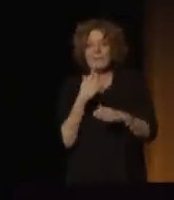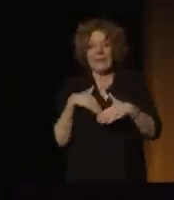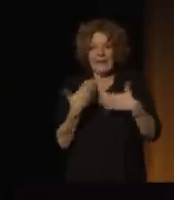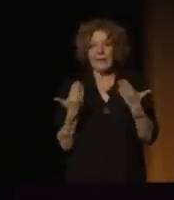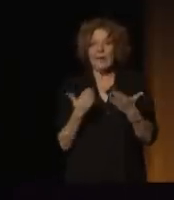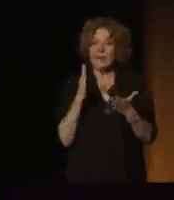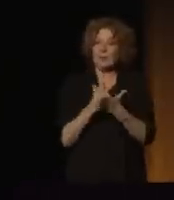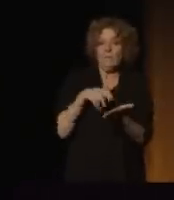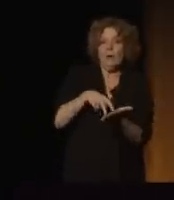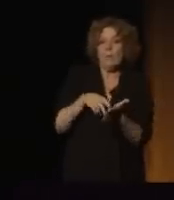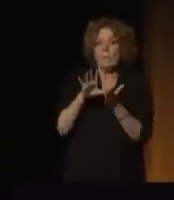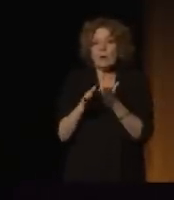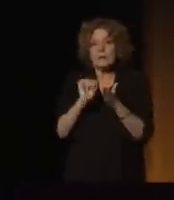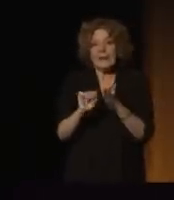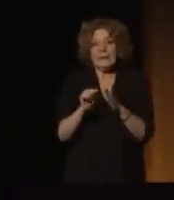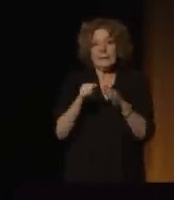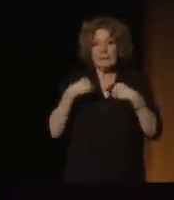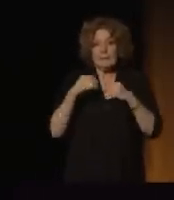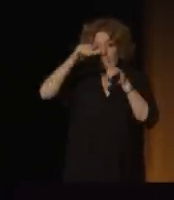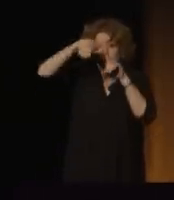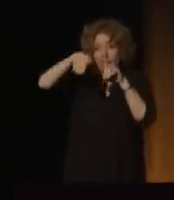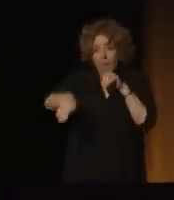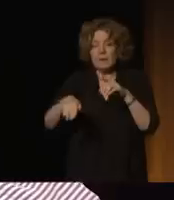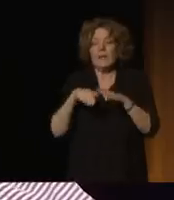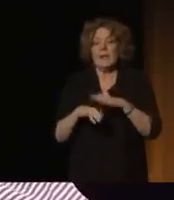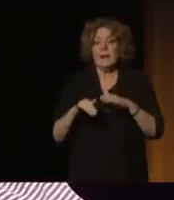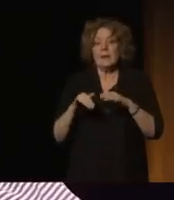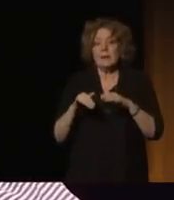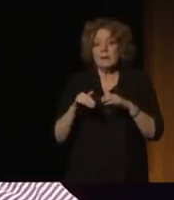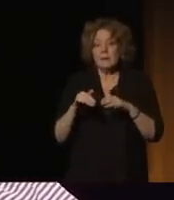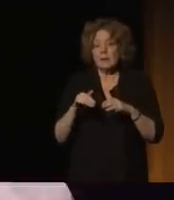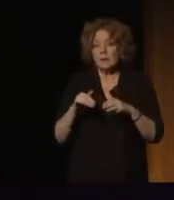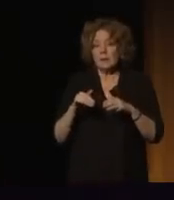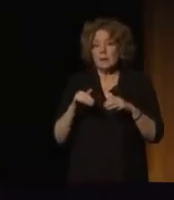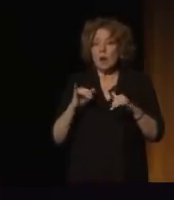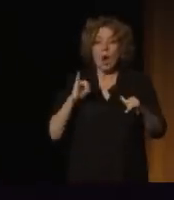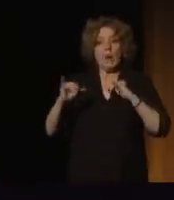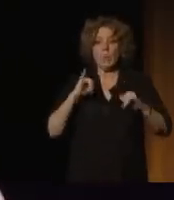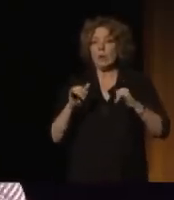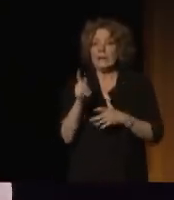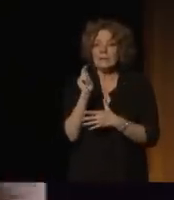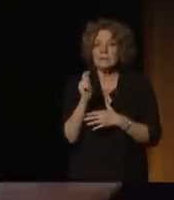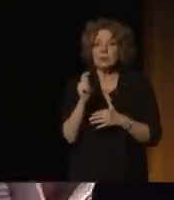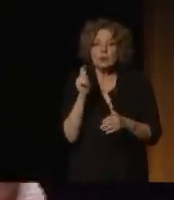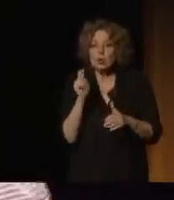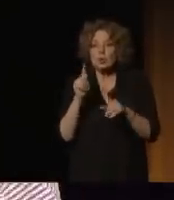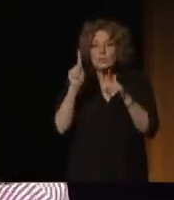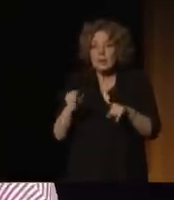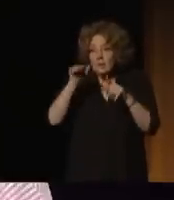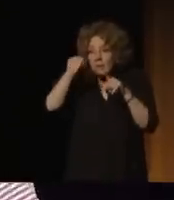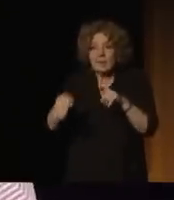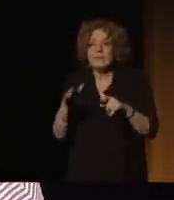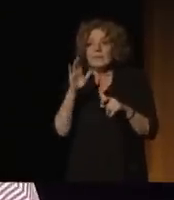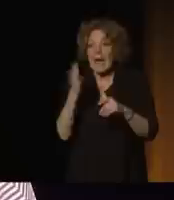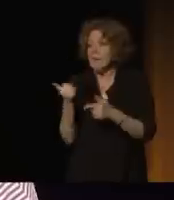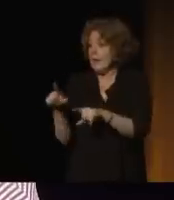was vulnerable to that because just the way in Hollywood, as soon as you start to slip, that's it. They go after you no matter what. And I think